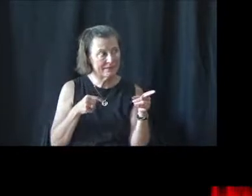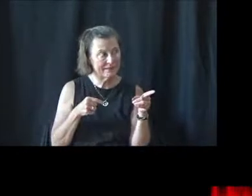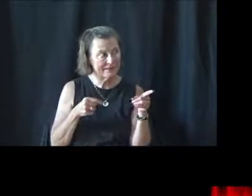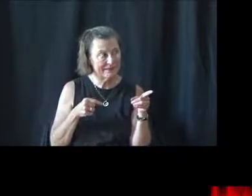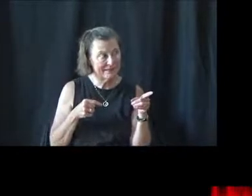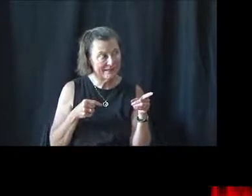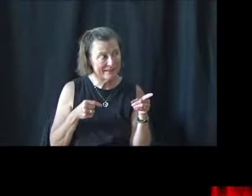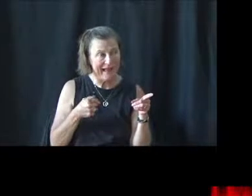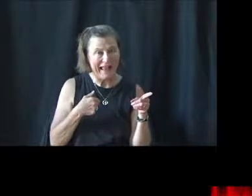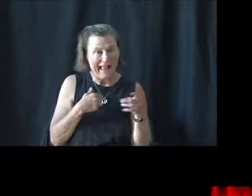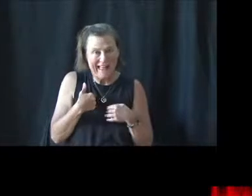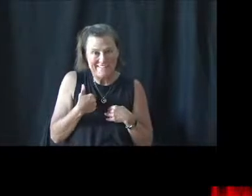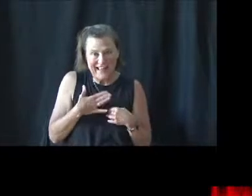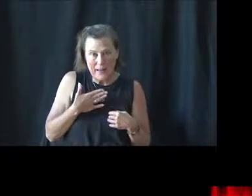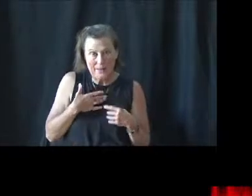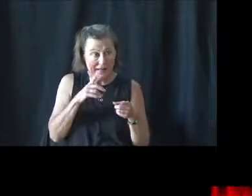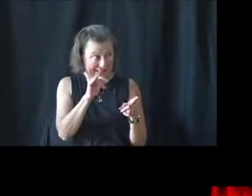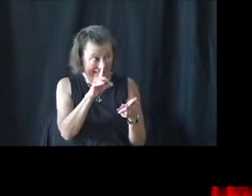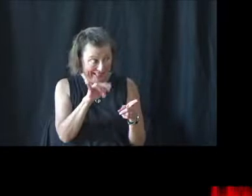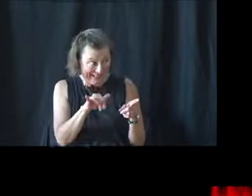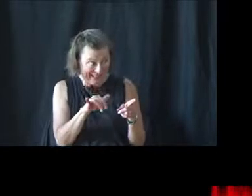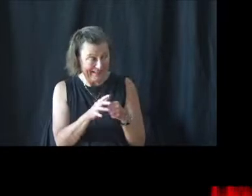You got happy. Lily?